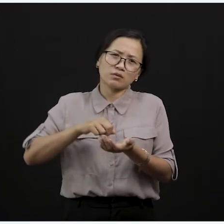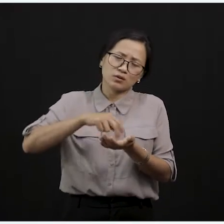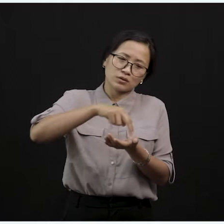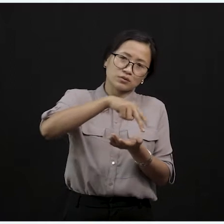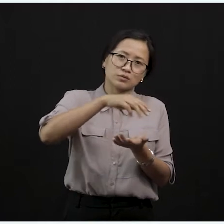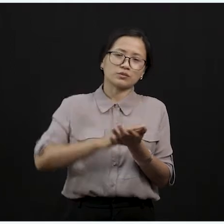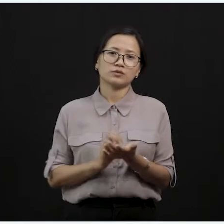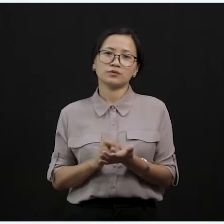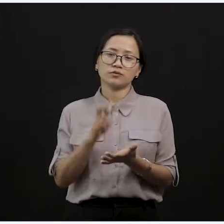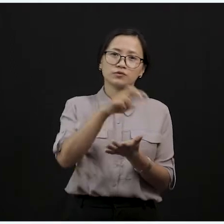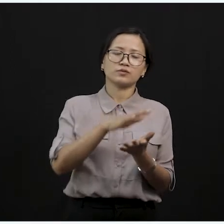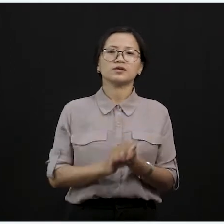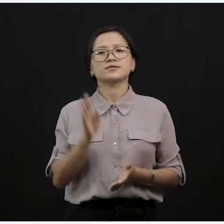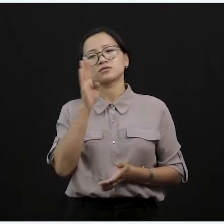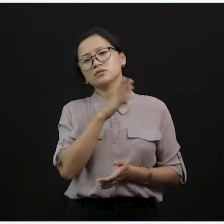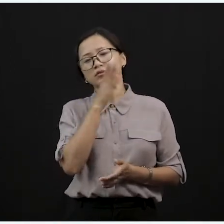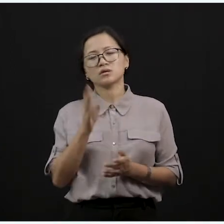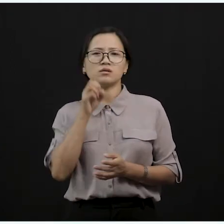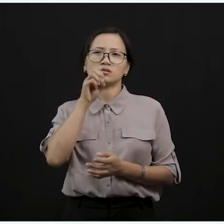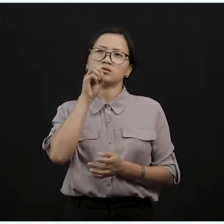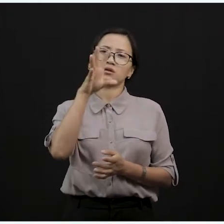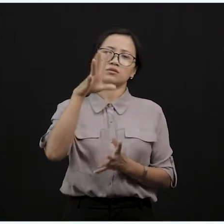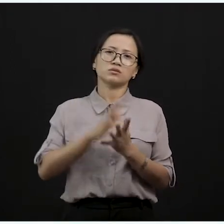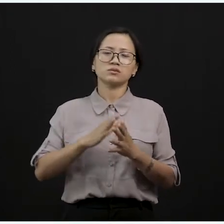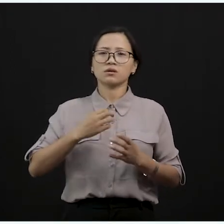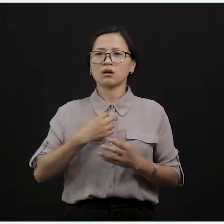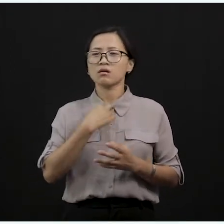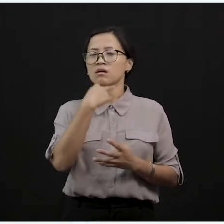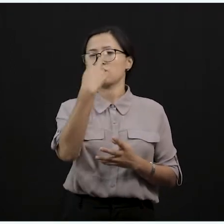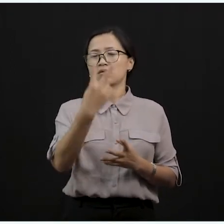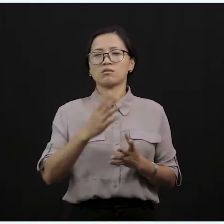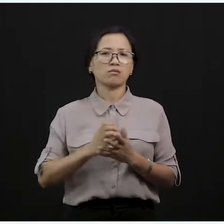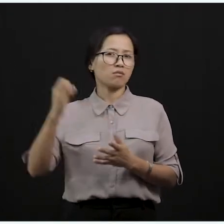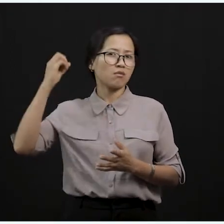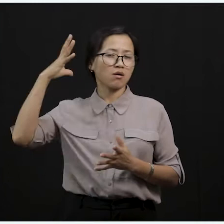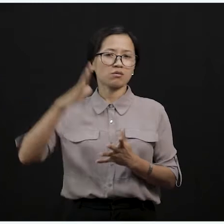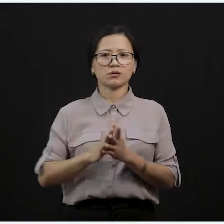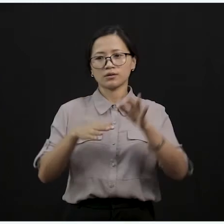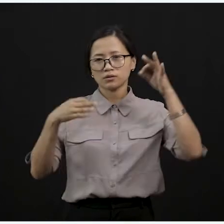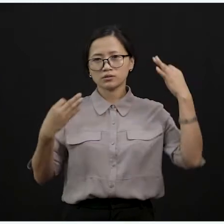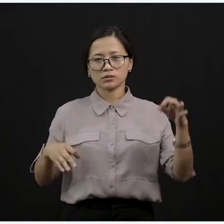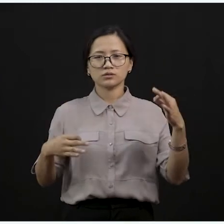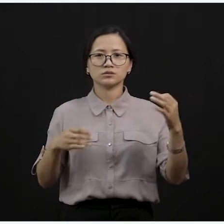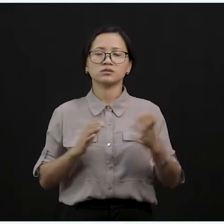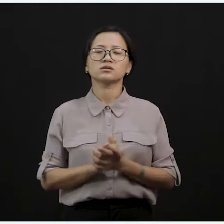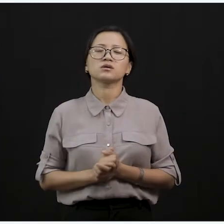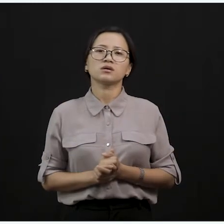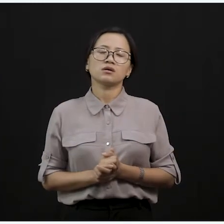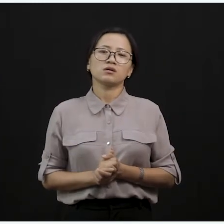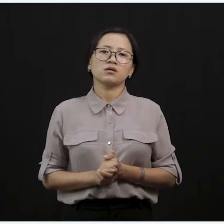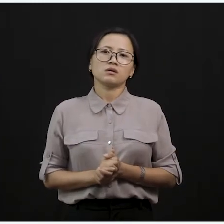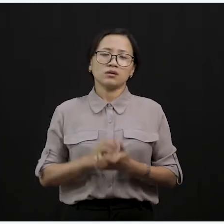singing, shouting with loud voice. He was dancing. The